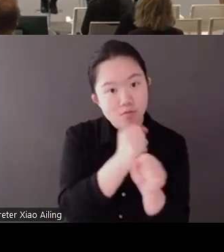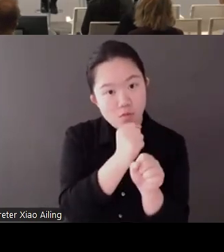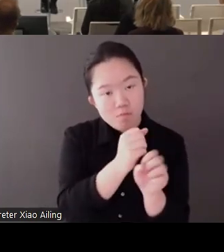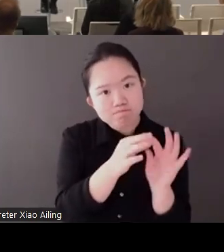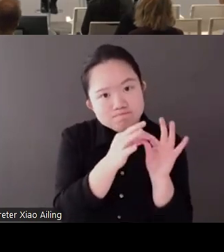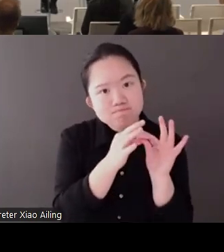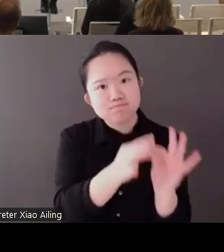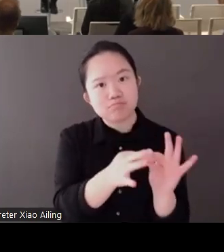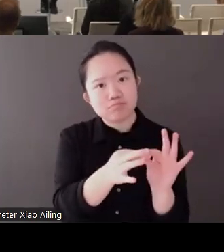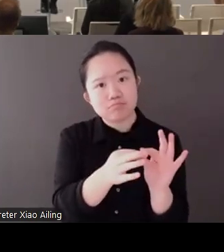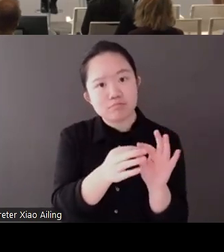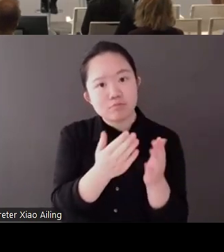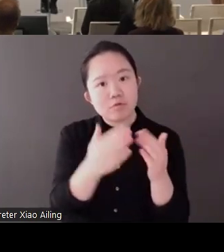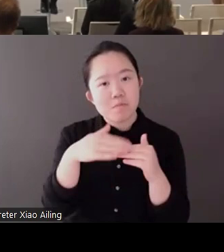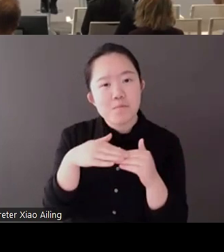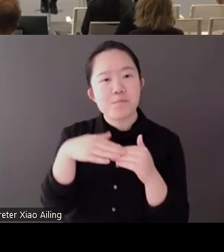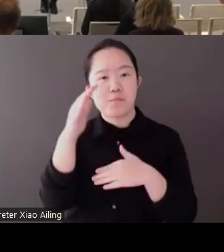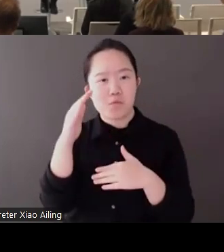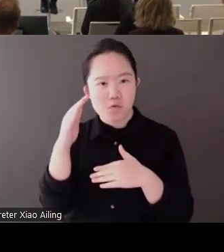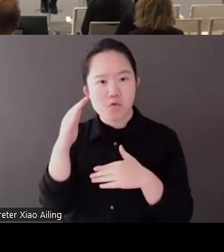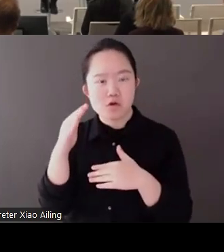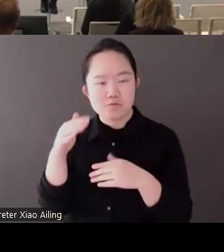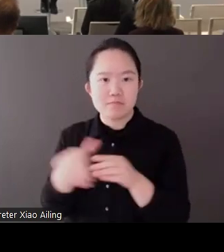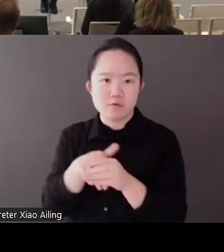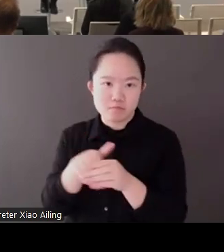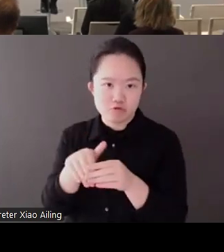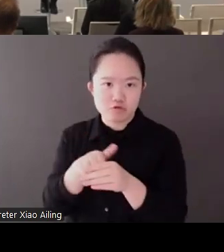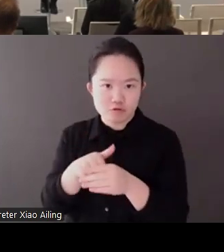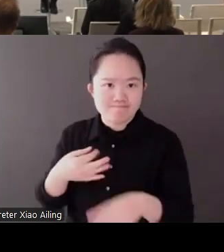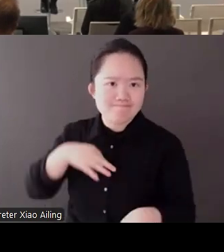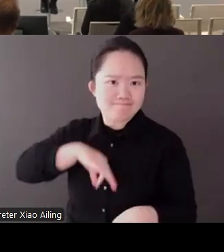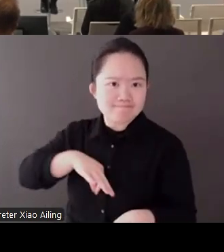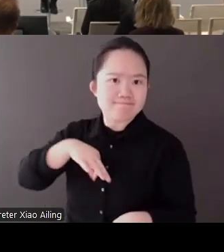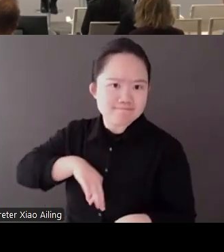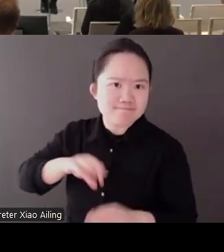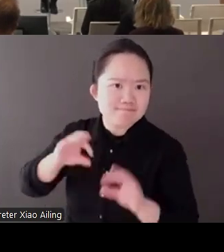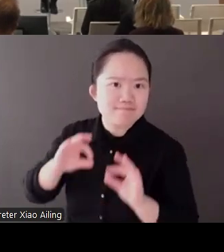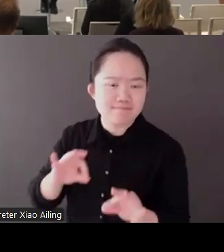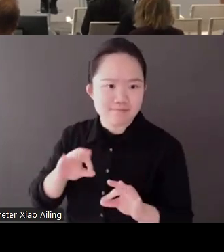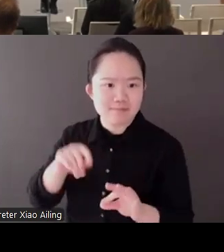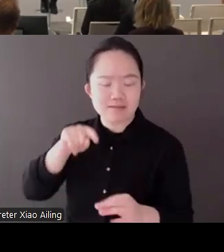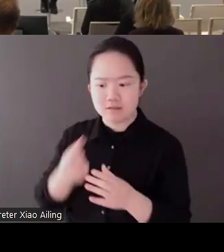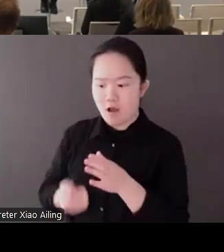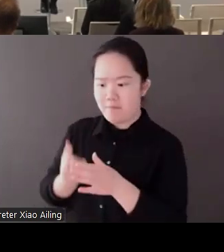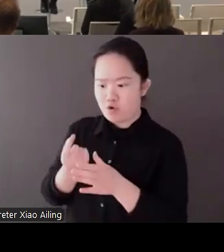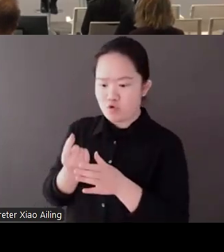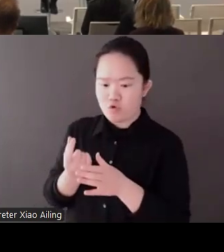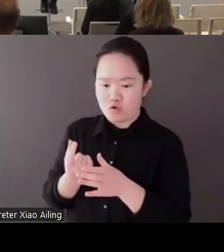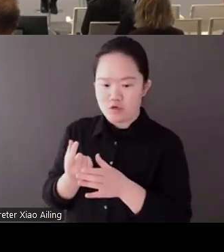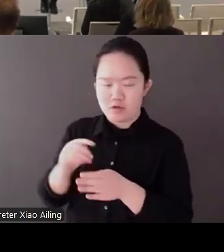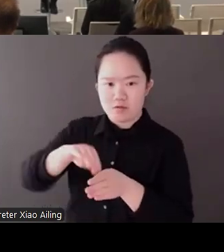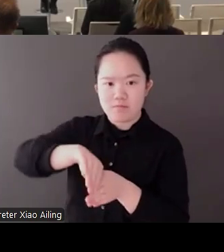questions to people all over the world, and you can share knowledge and really reach out to people that you do not know, but you get to know them because of the membership. And I mean,